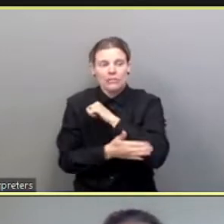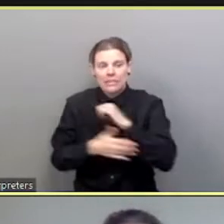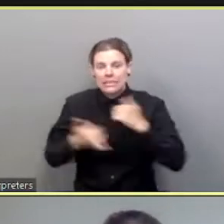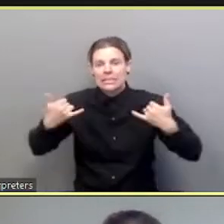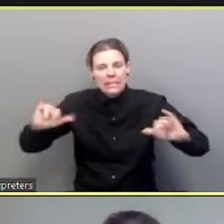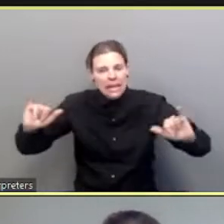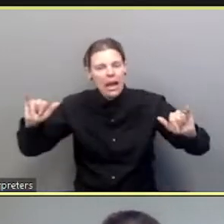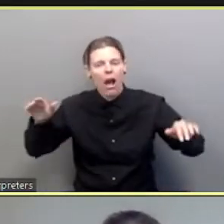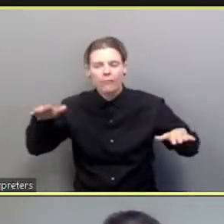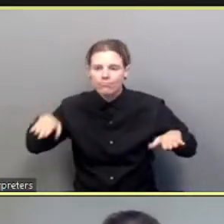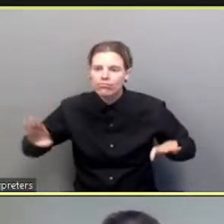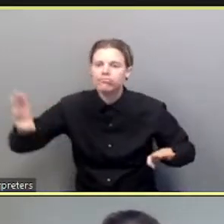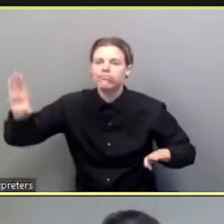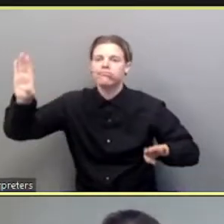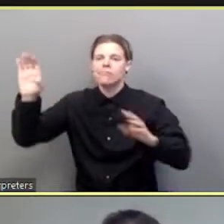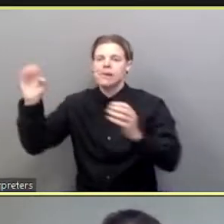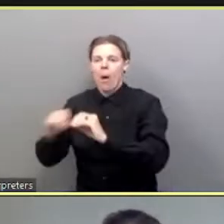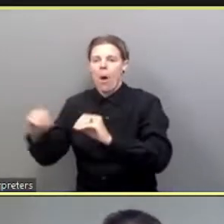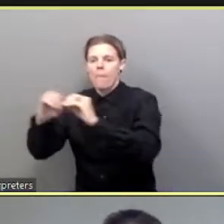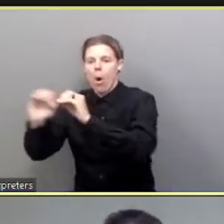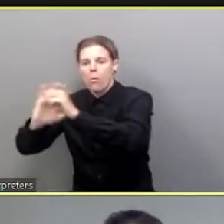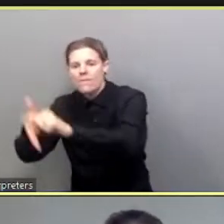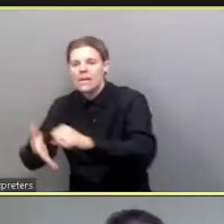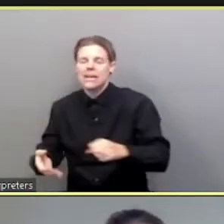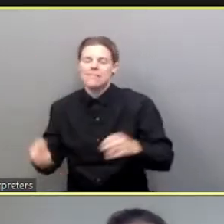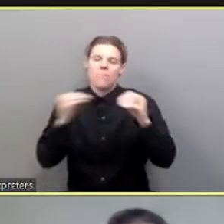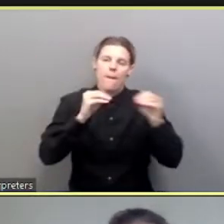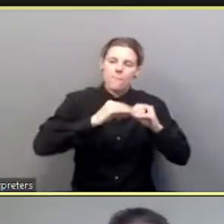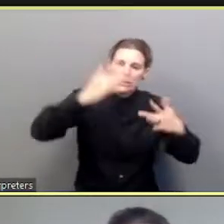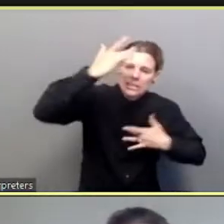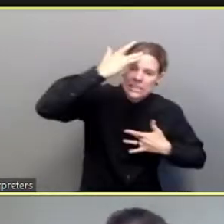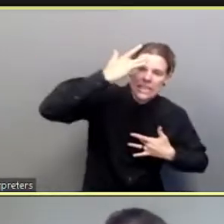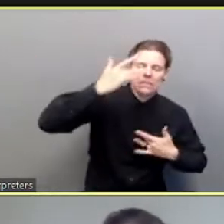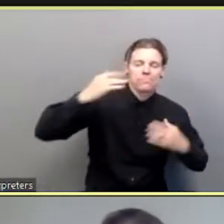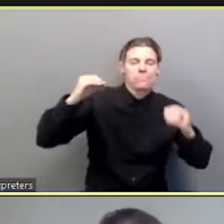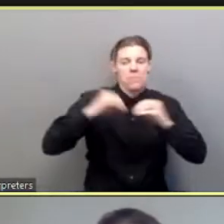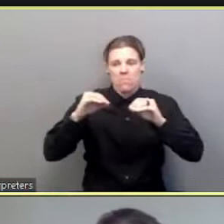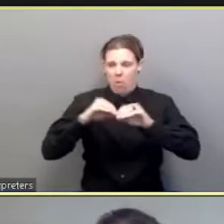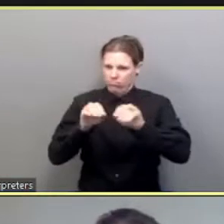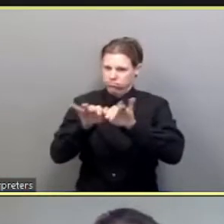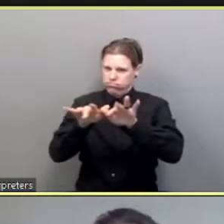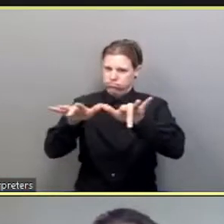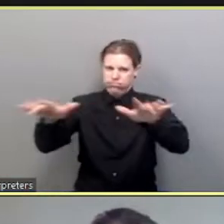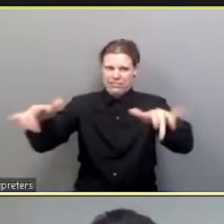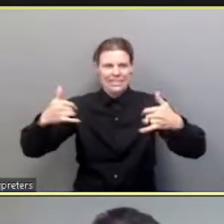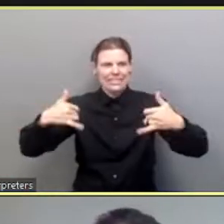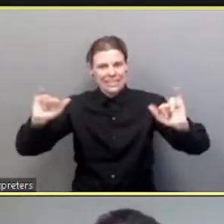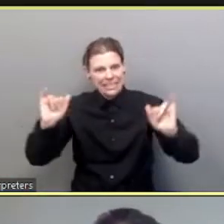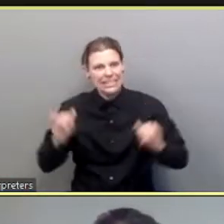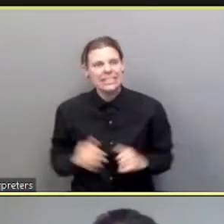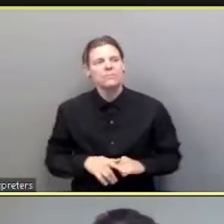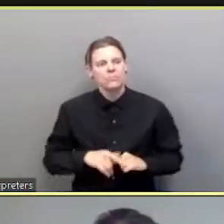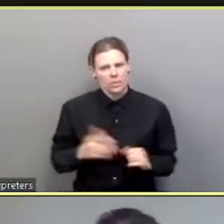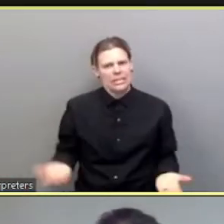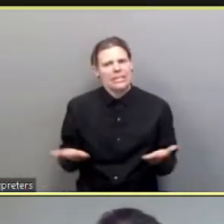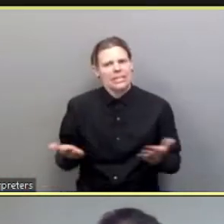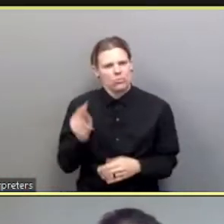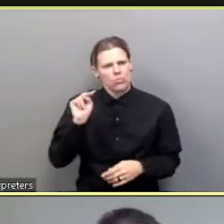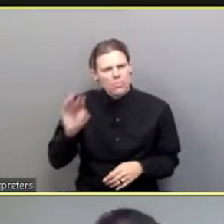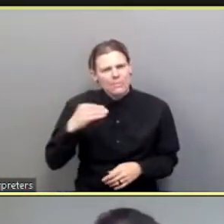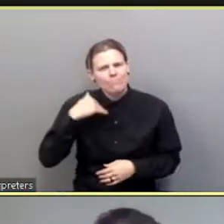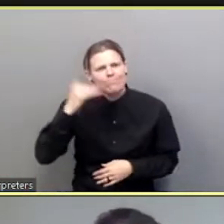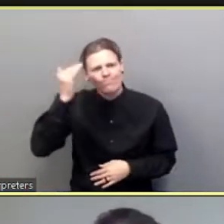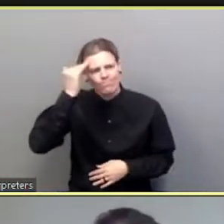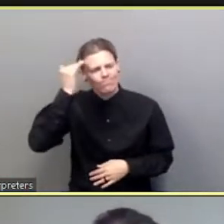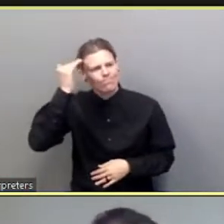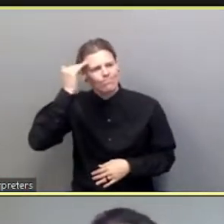of community transmission. So here in New Mexico, we know we also began to see a surge